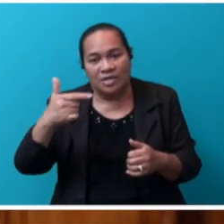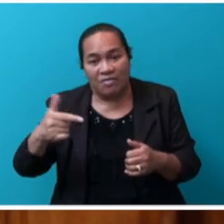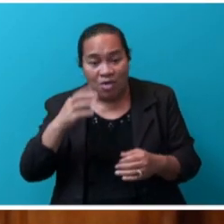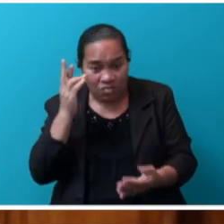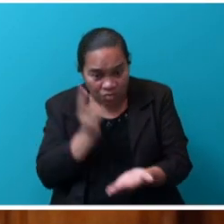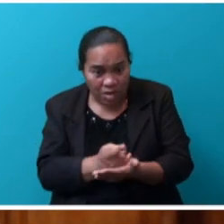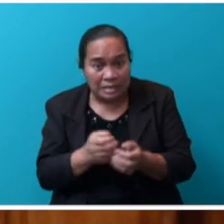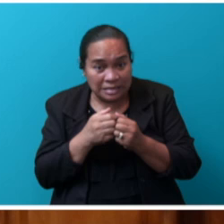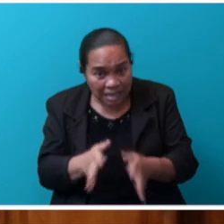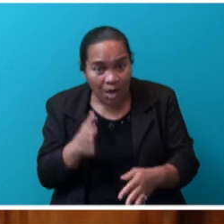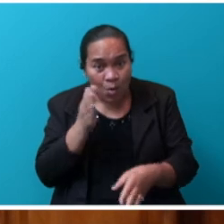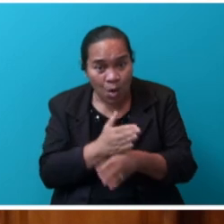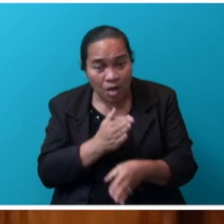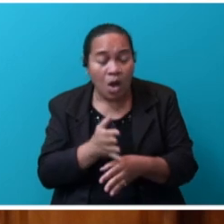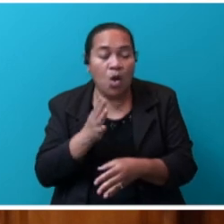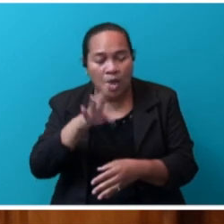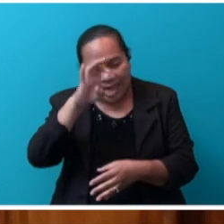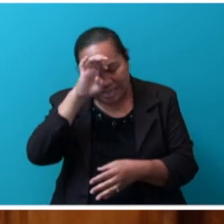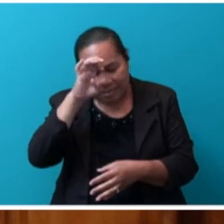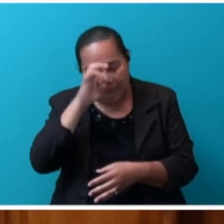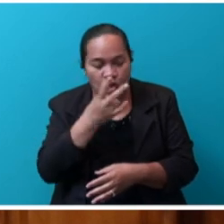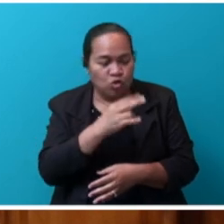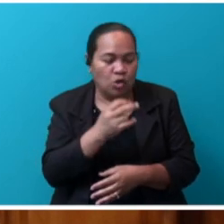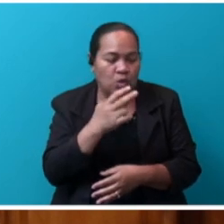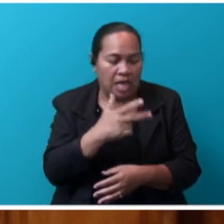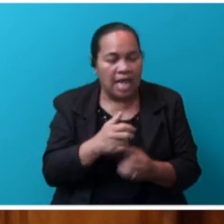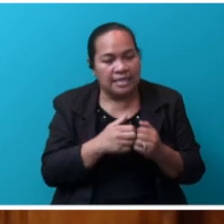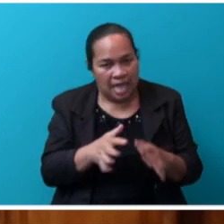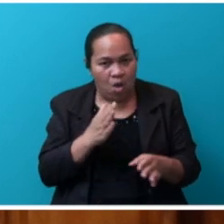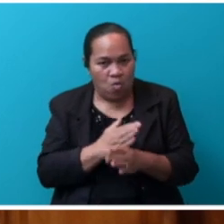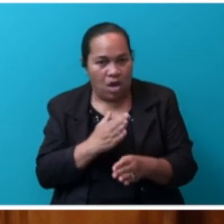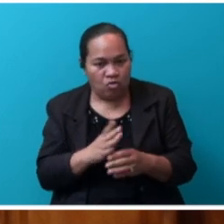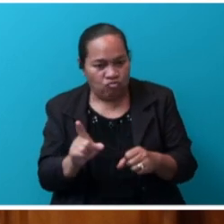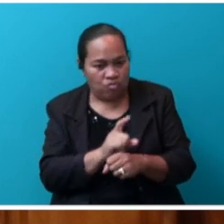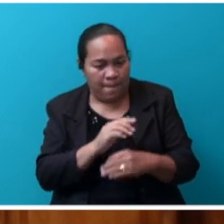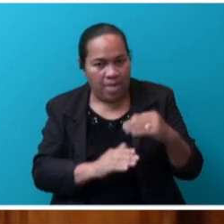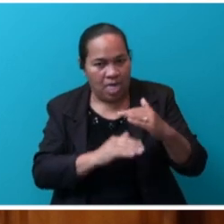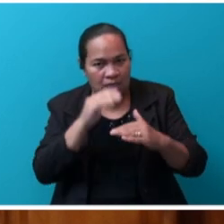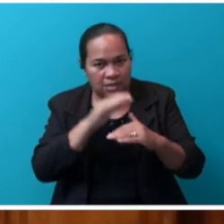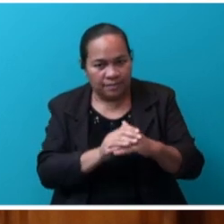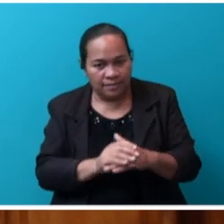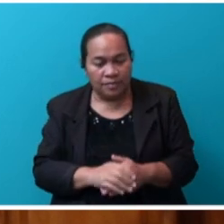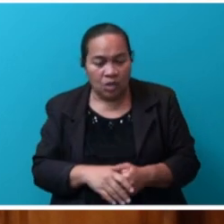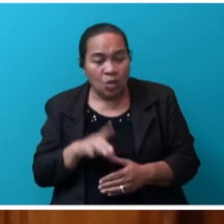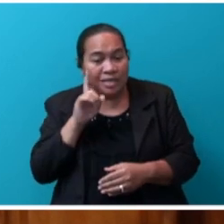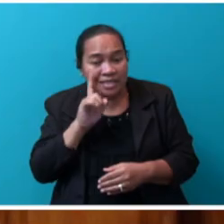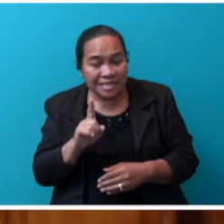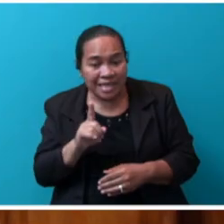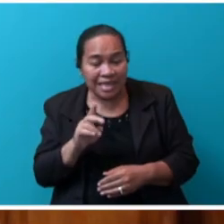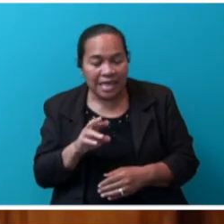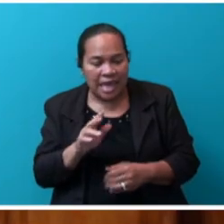is expected to start in 2028. Mr. Speaker, sir, we also see the establishment of a regional